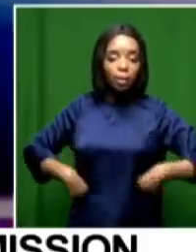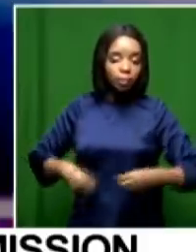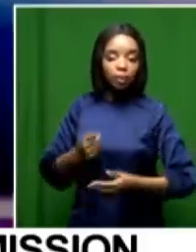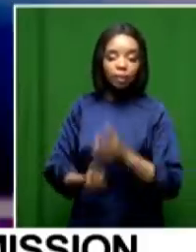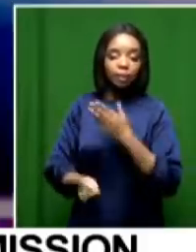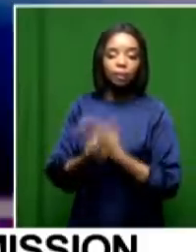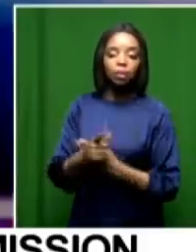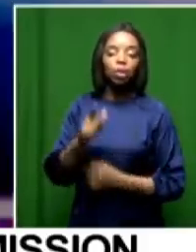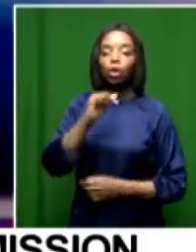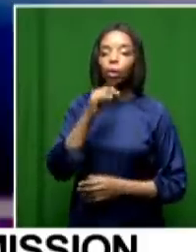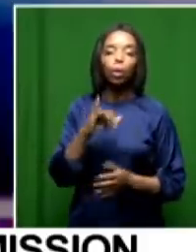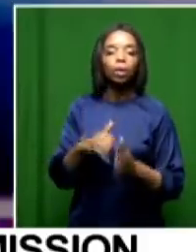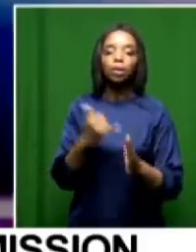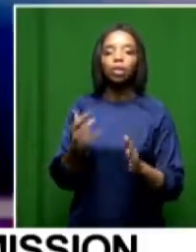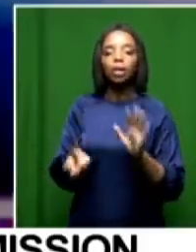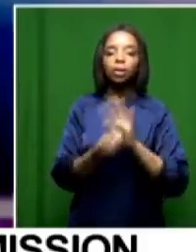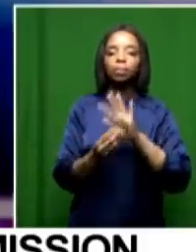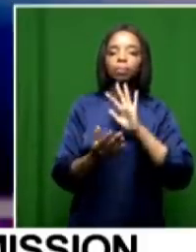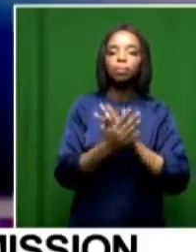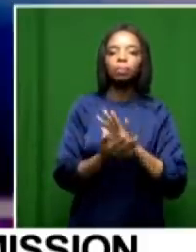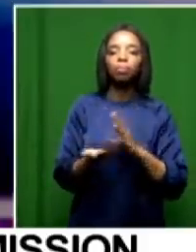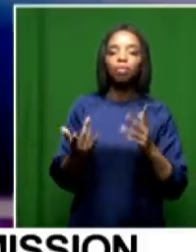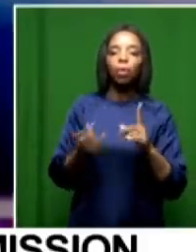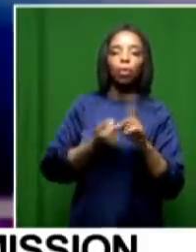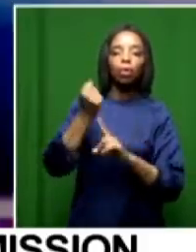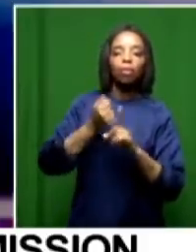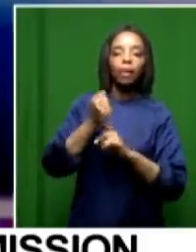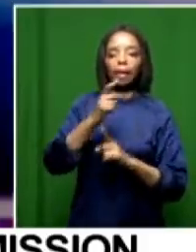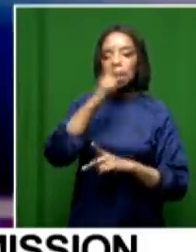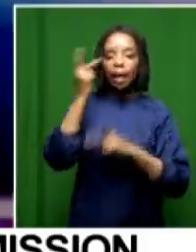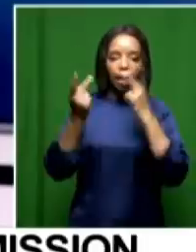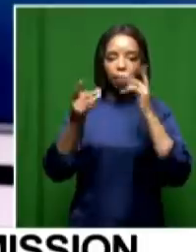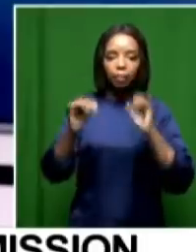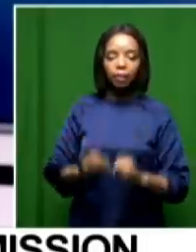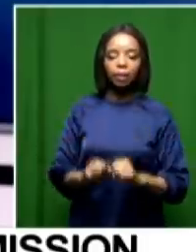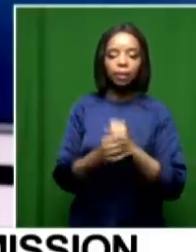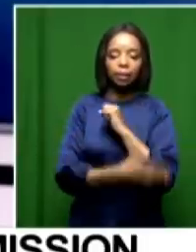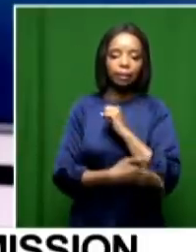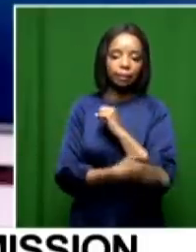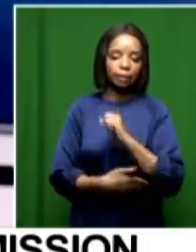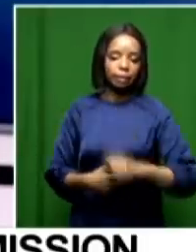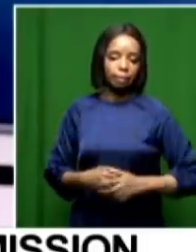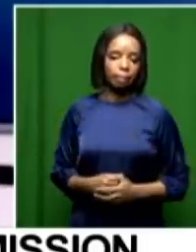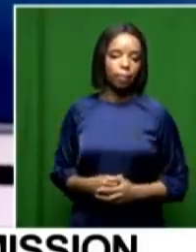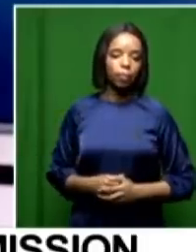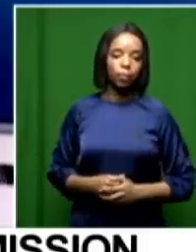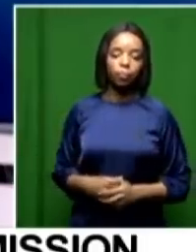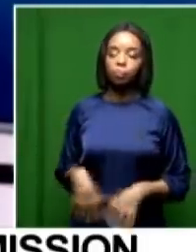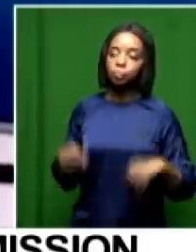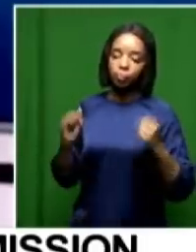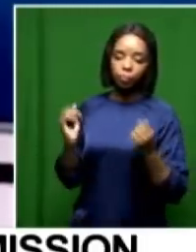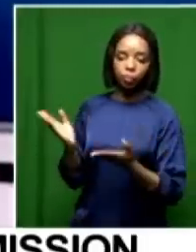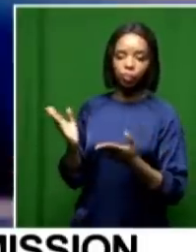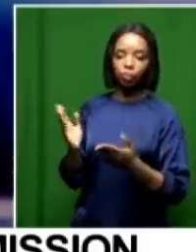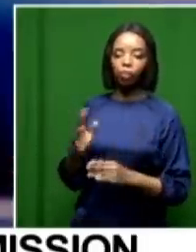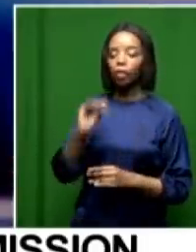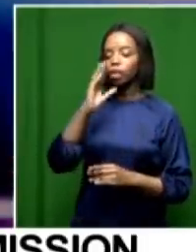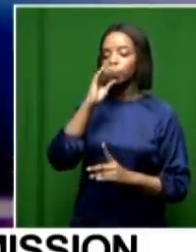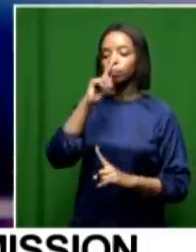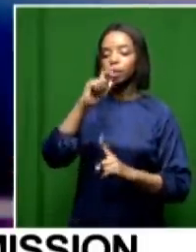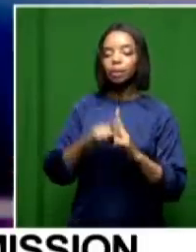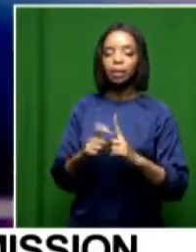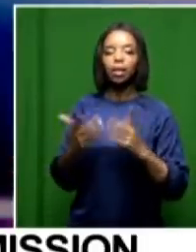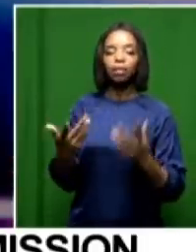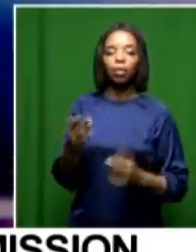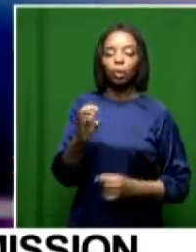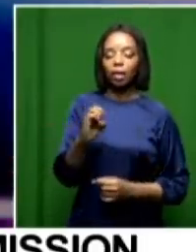anti-black pursuit of fighting the enemies of the political elite of this country. Well, there you have an EFF national spokesperson, Sinawo Thambo, reacting